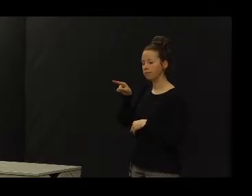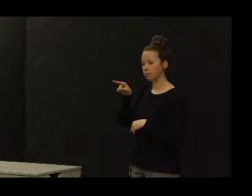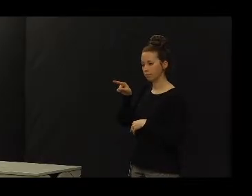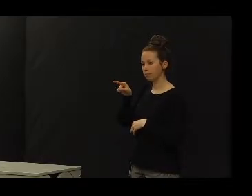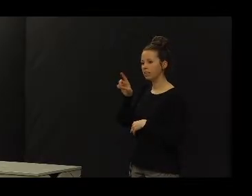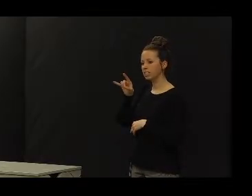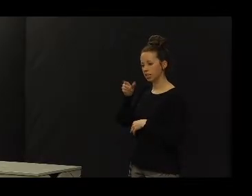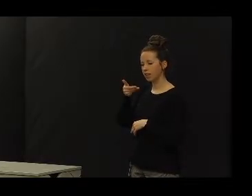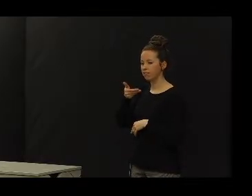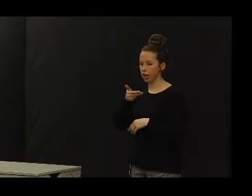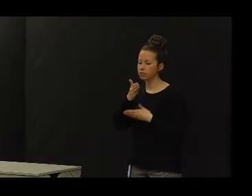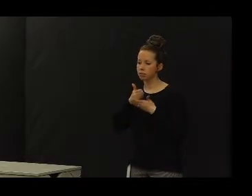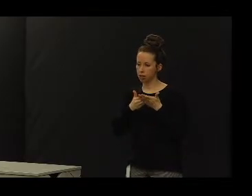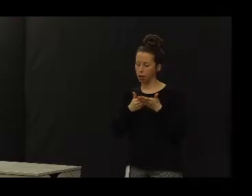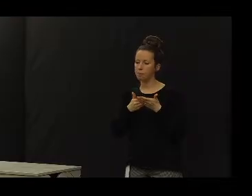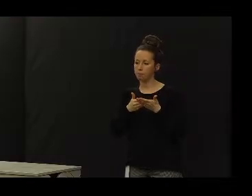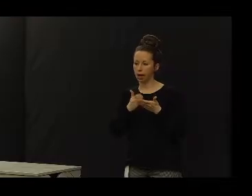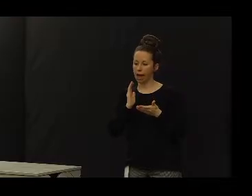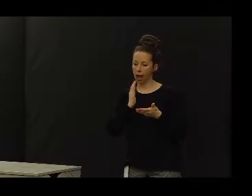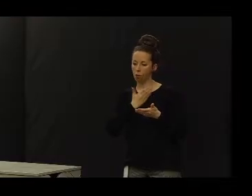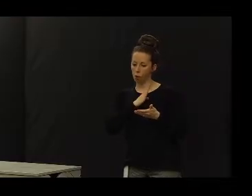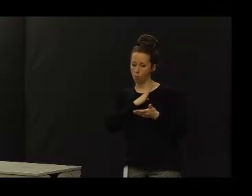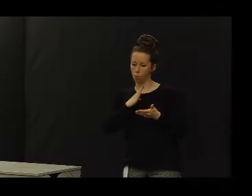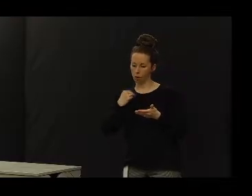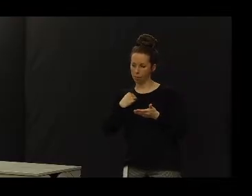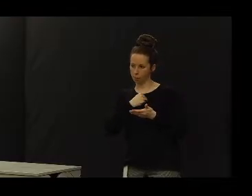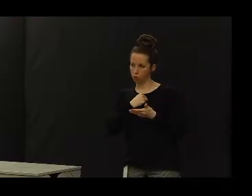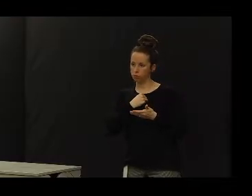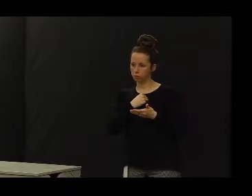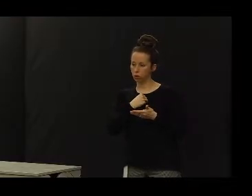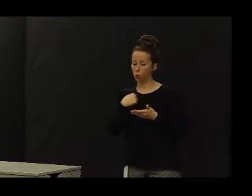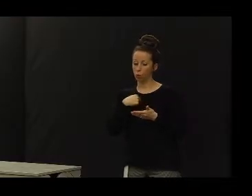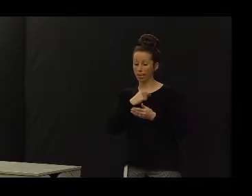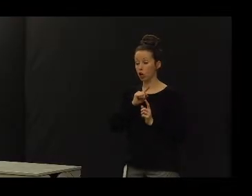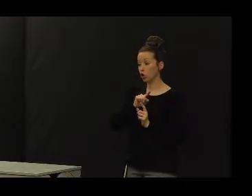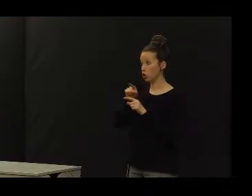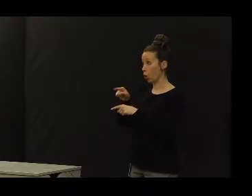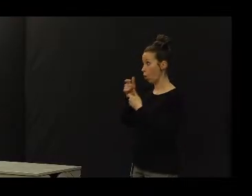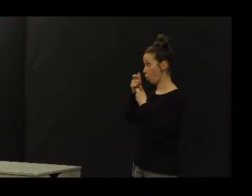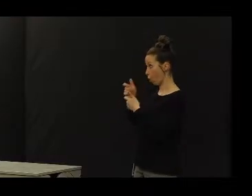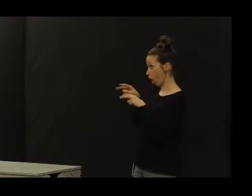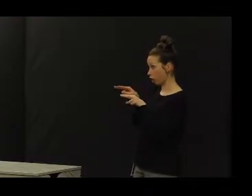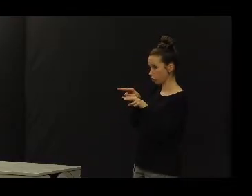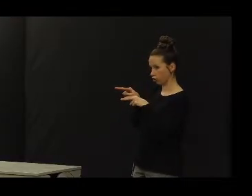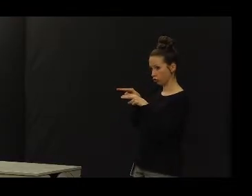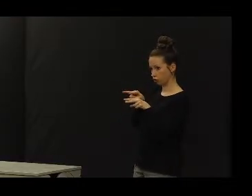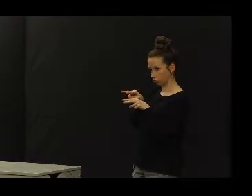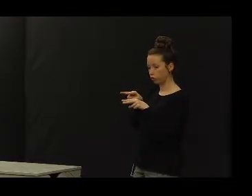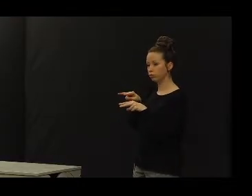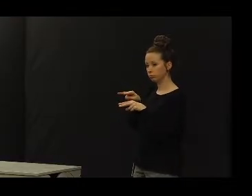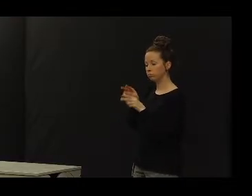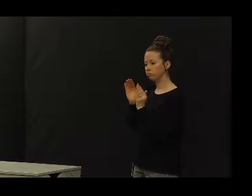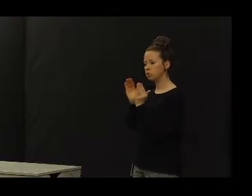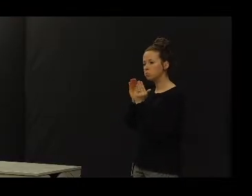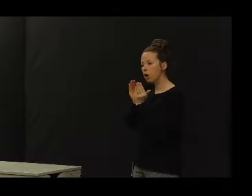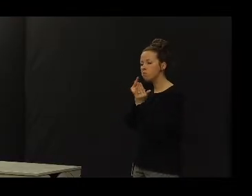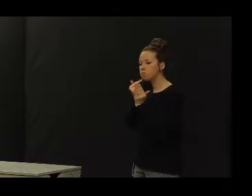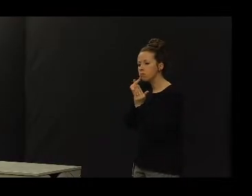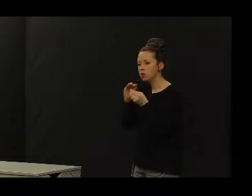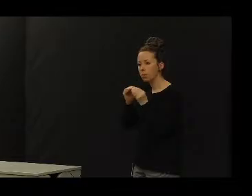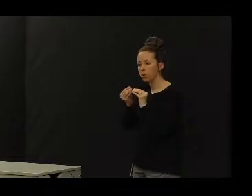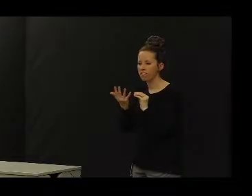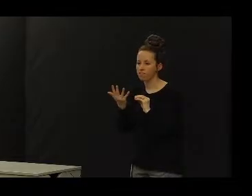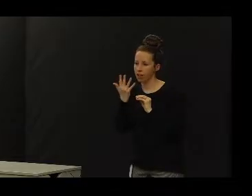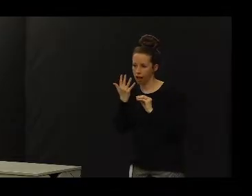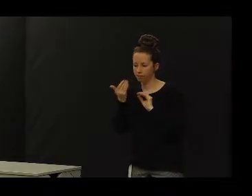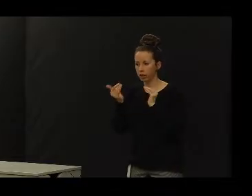board members and their leadership. We were able to see the Kentucky School for the Blind, my advisory meeting. They did have a smaller number. They had 5 as